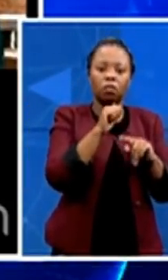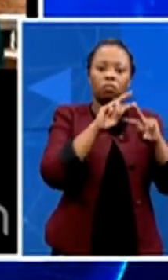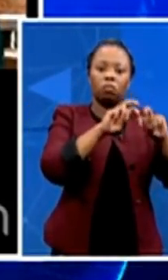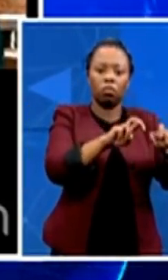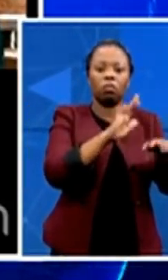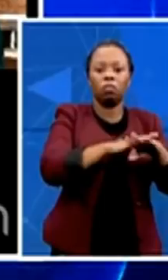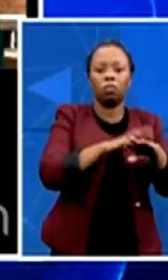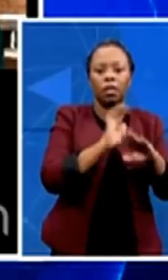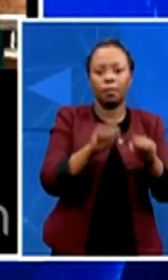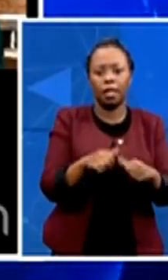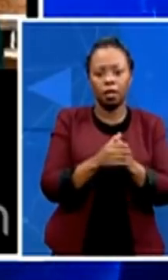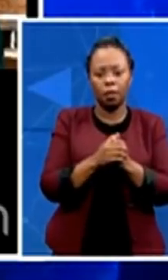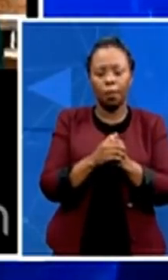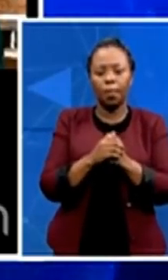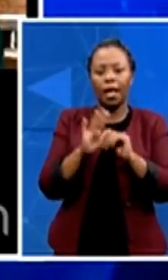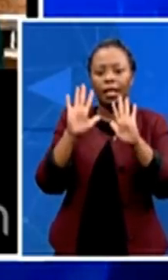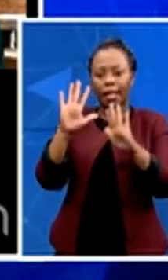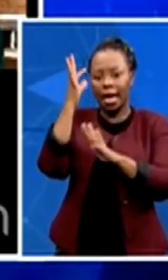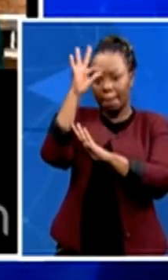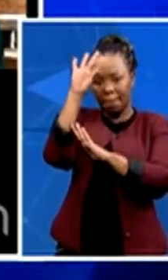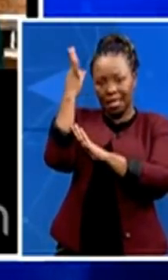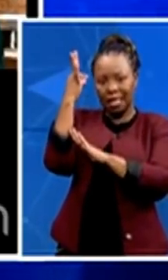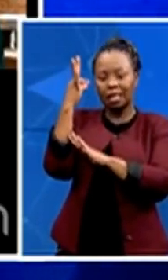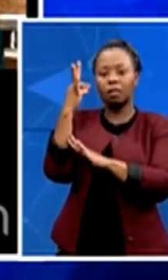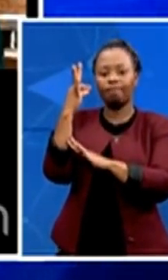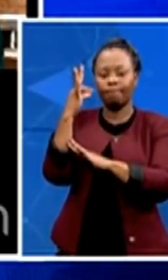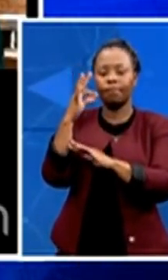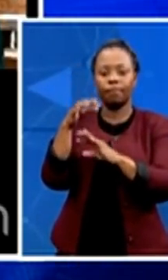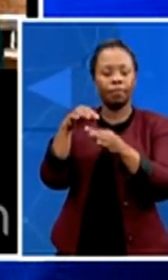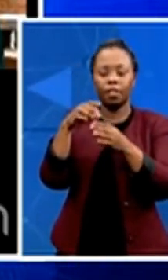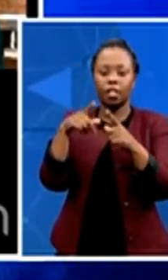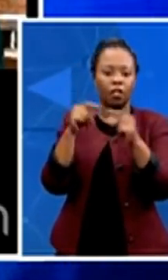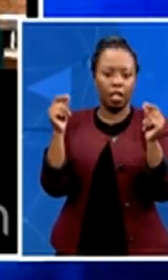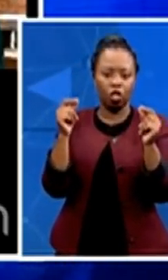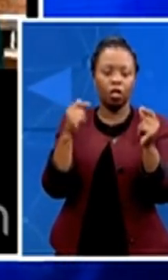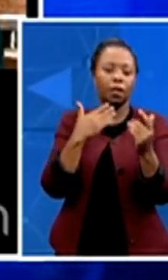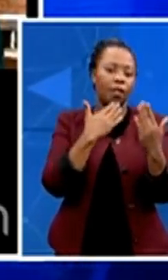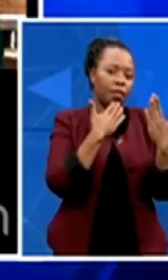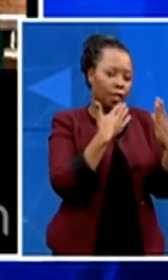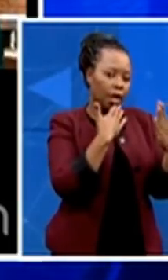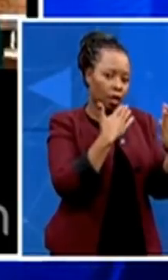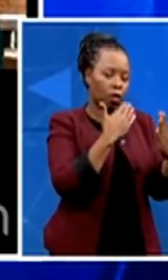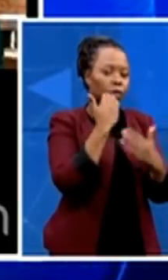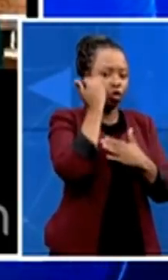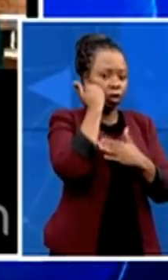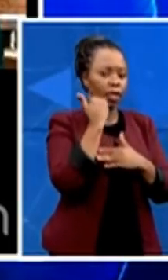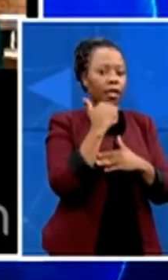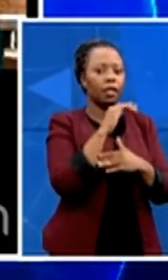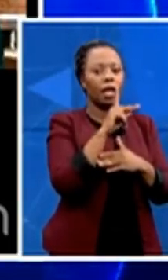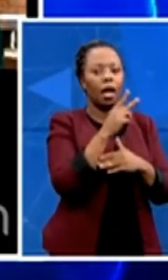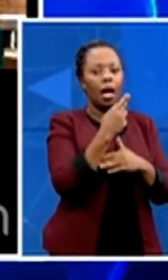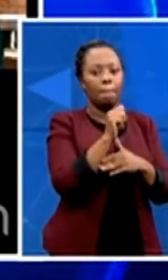has expired. Thank you very much, Justice Khampepe. If I may then continue on that mode.